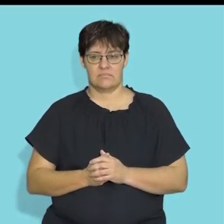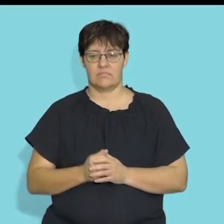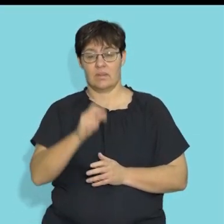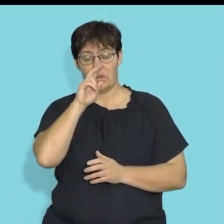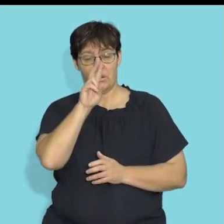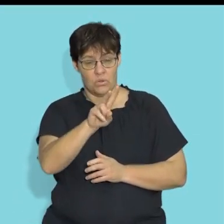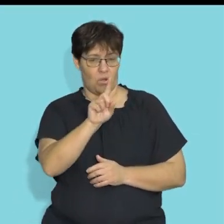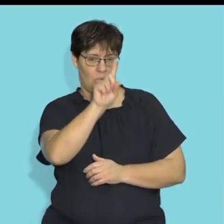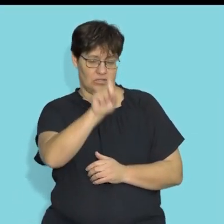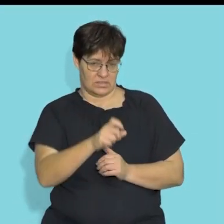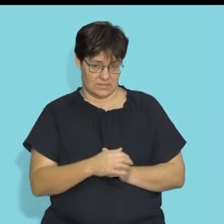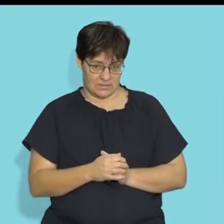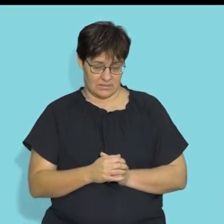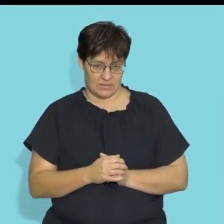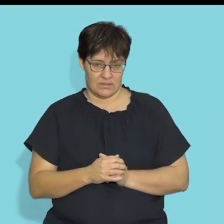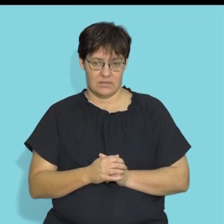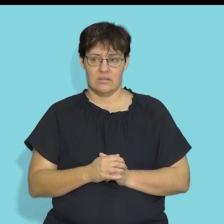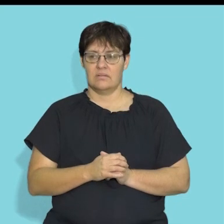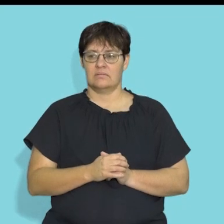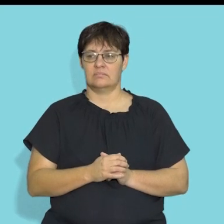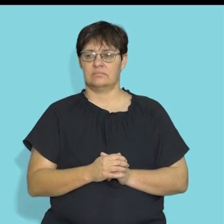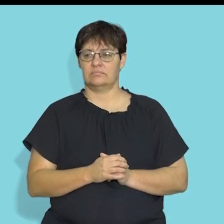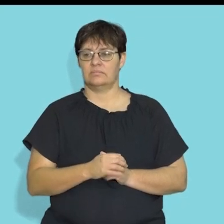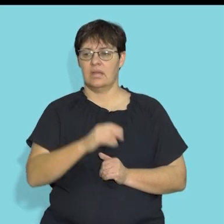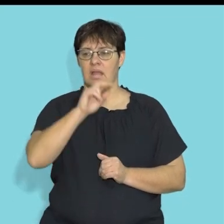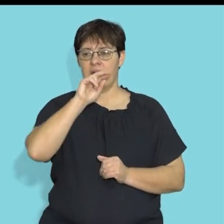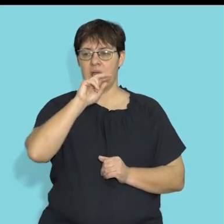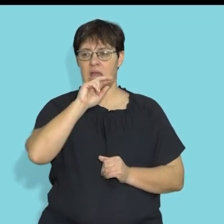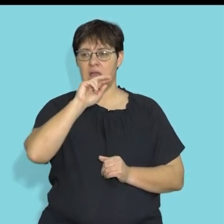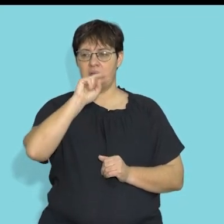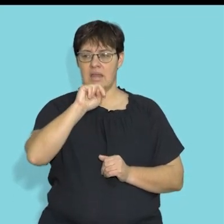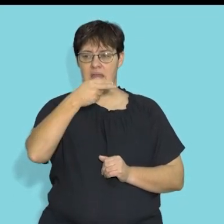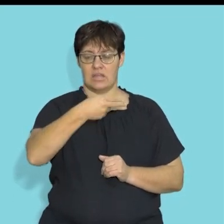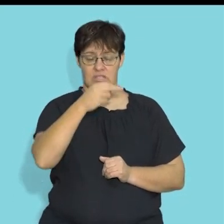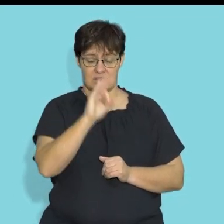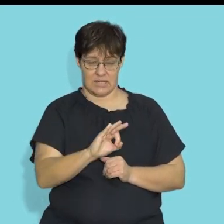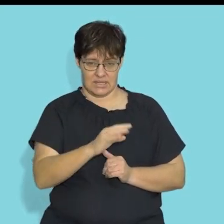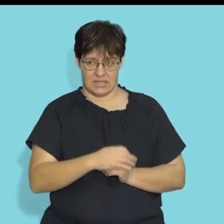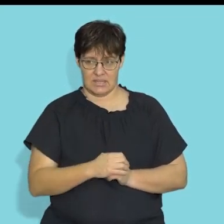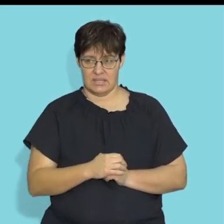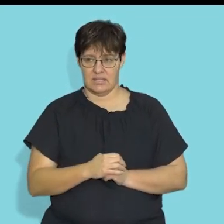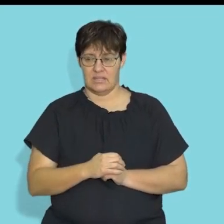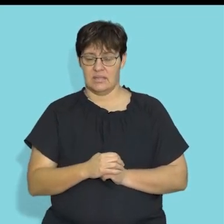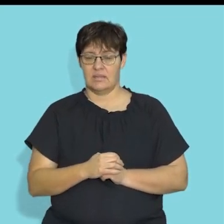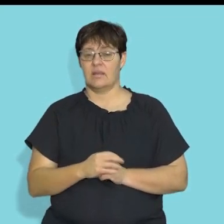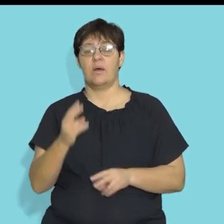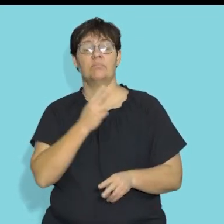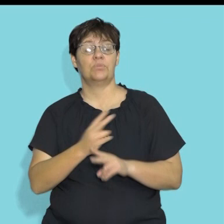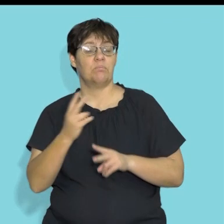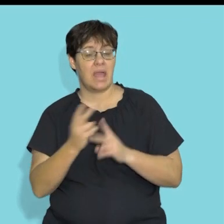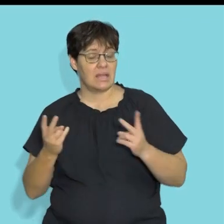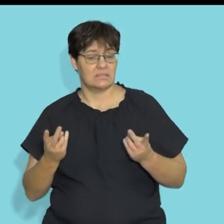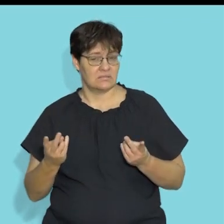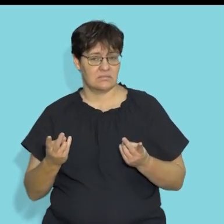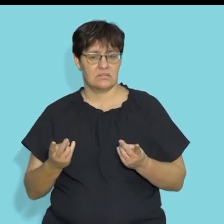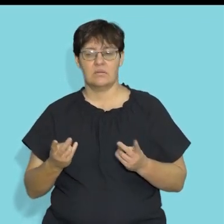I would like us to look at the question. Ammonia is prepared, ammonia is NH3, is